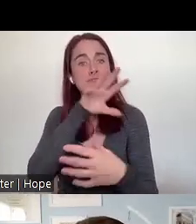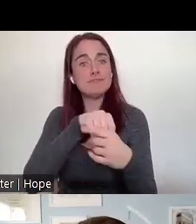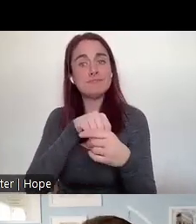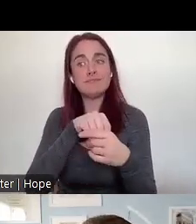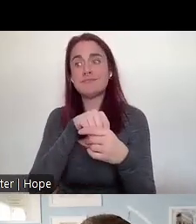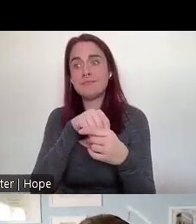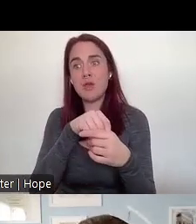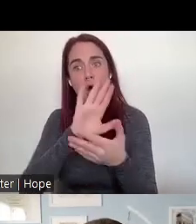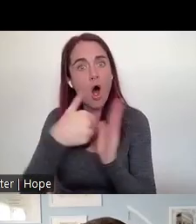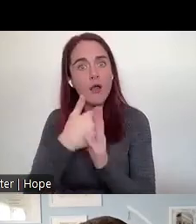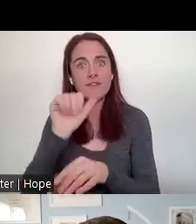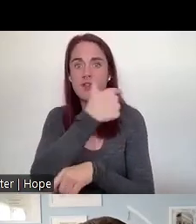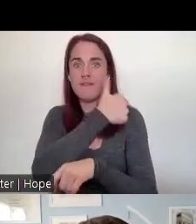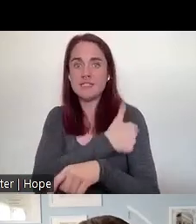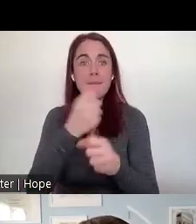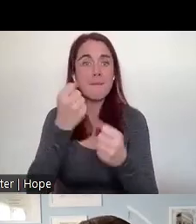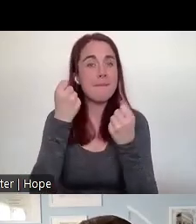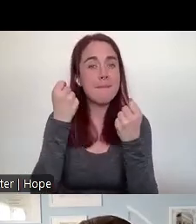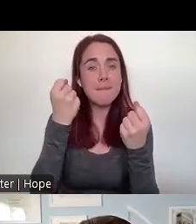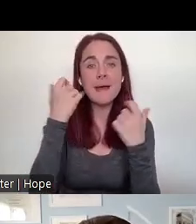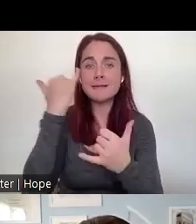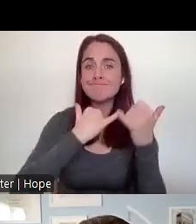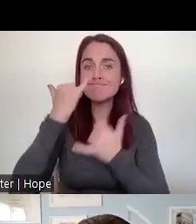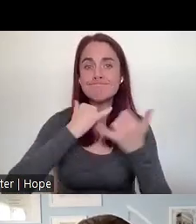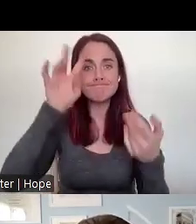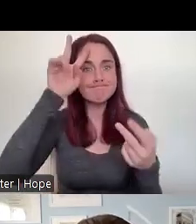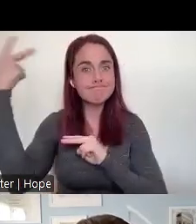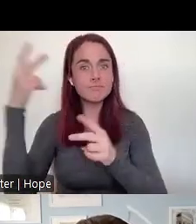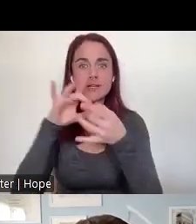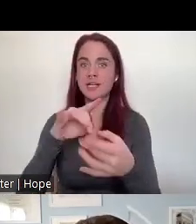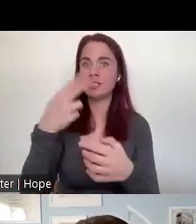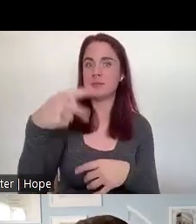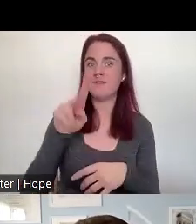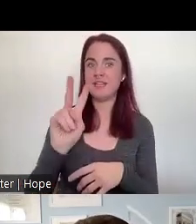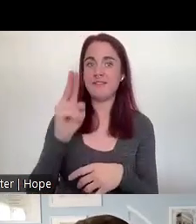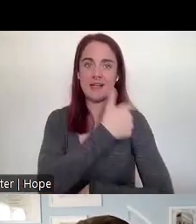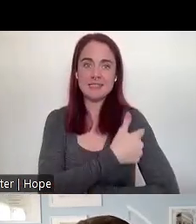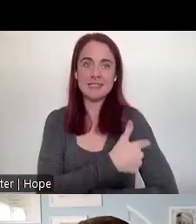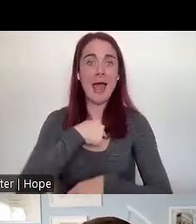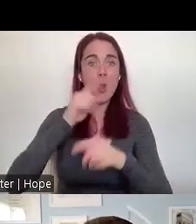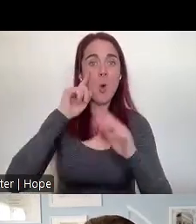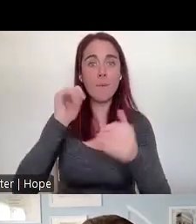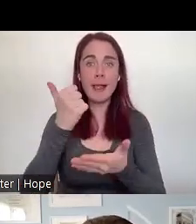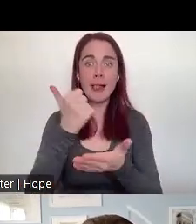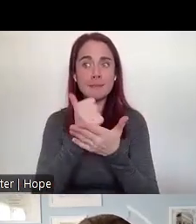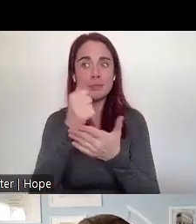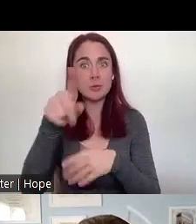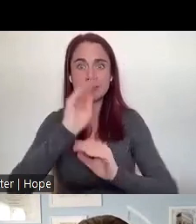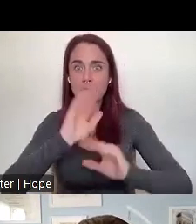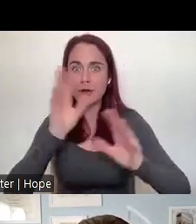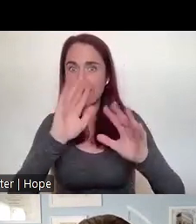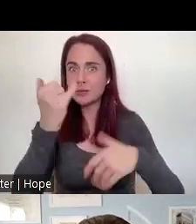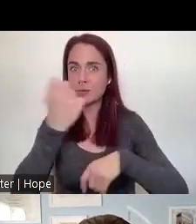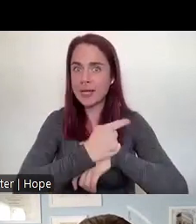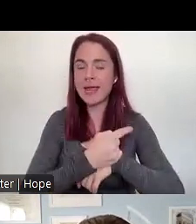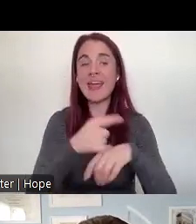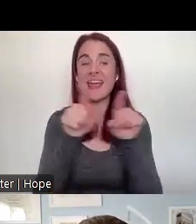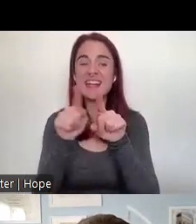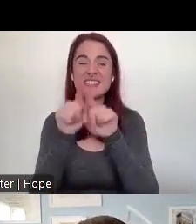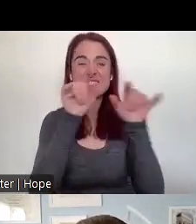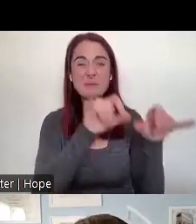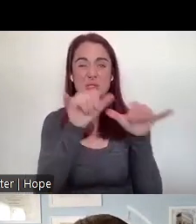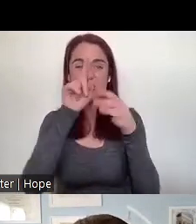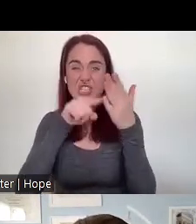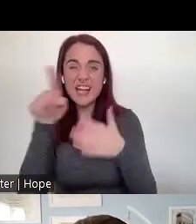them. There are many myths related to the HPV vaccine, some of which I hope we debunked today. And similar to checking vaccination